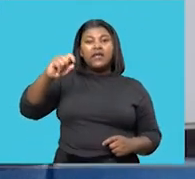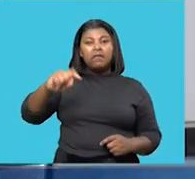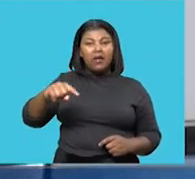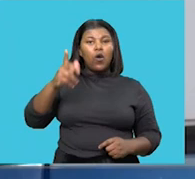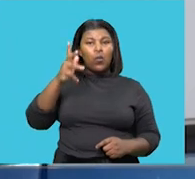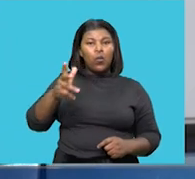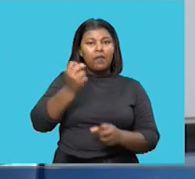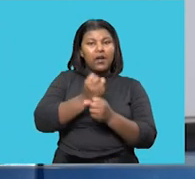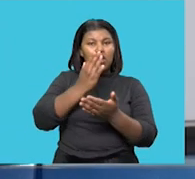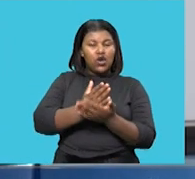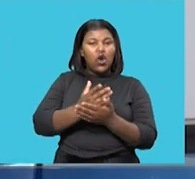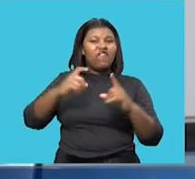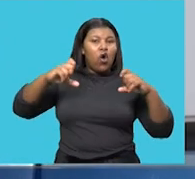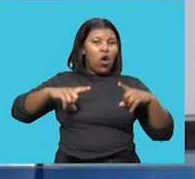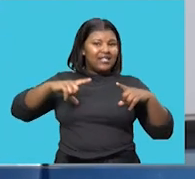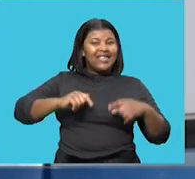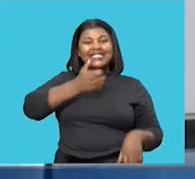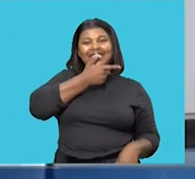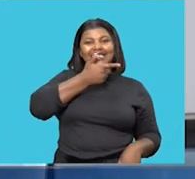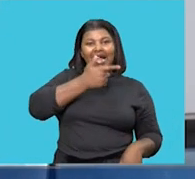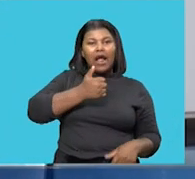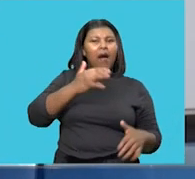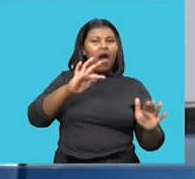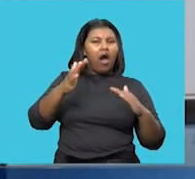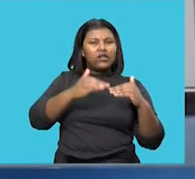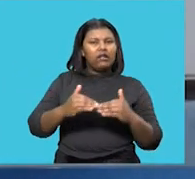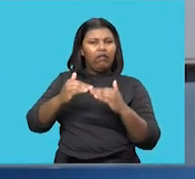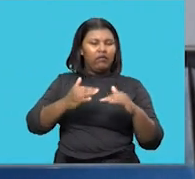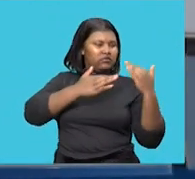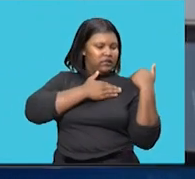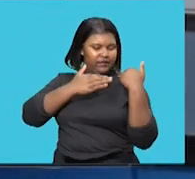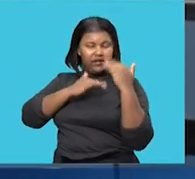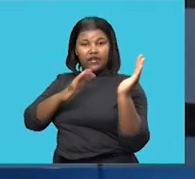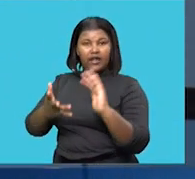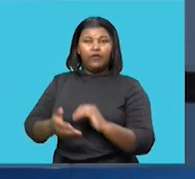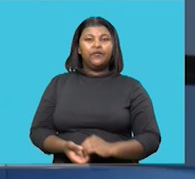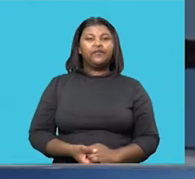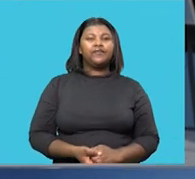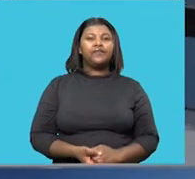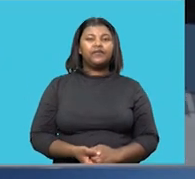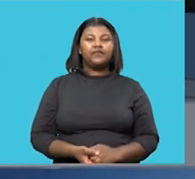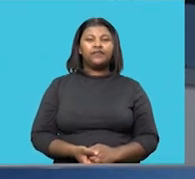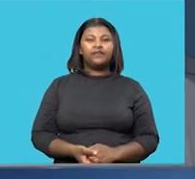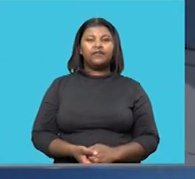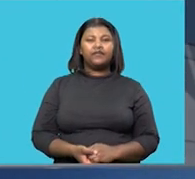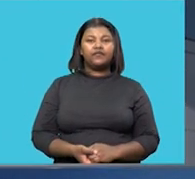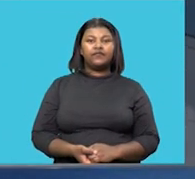wezokuphepha ngamaholidi kazibandlela ezindabeni.